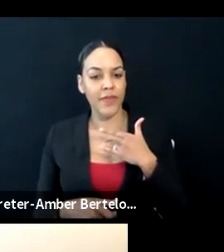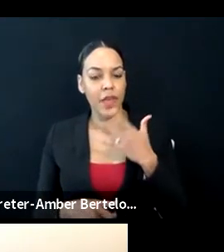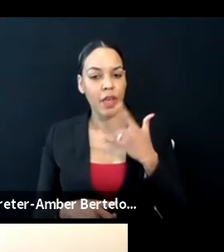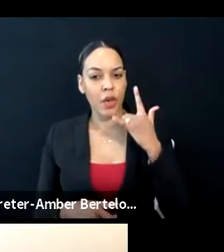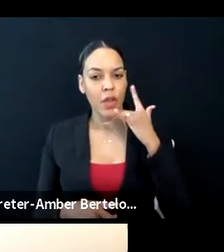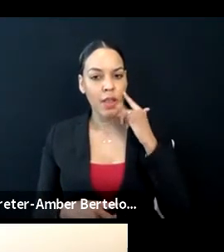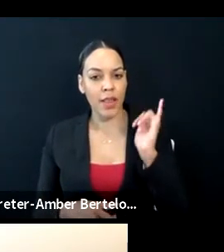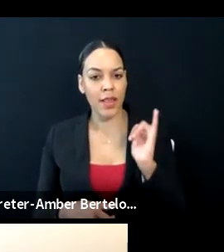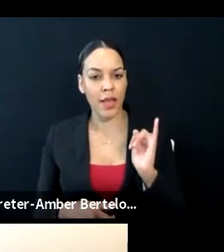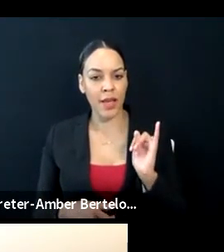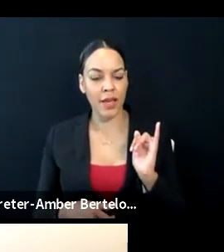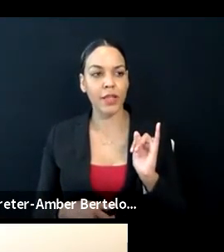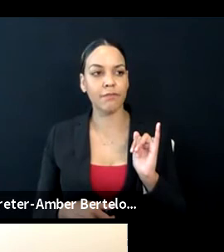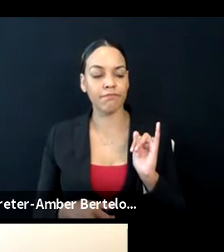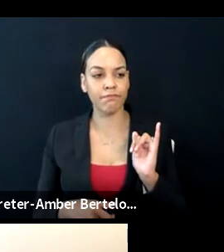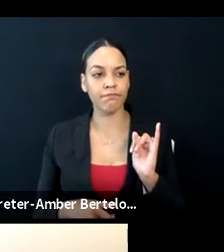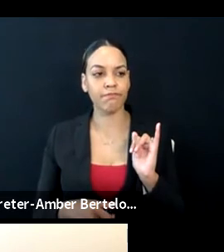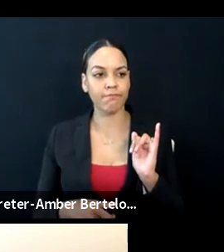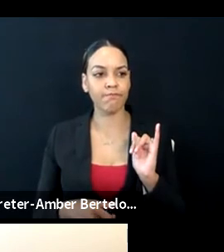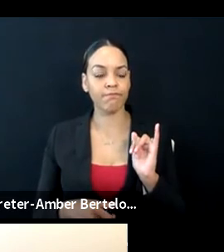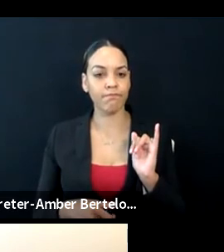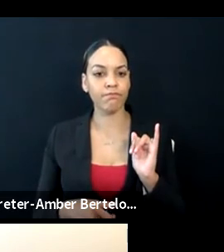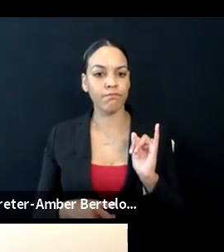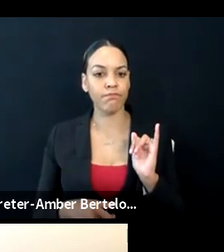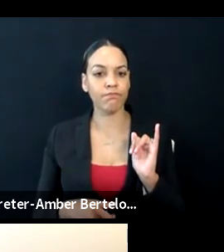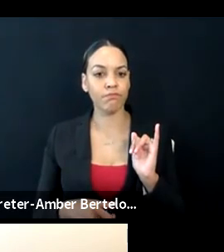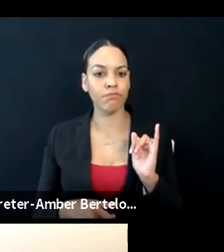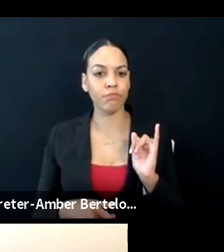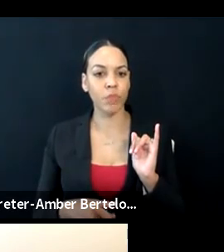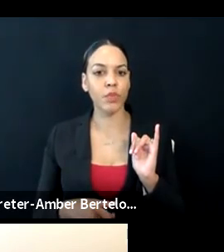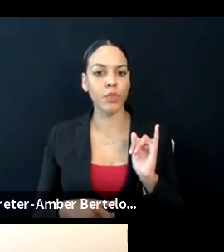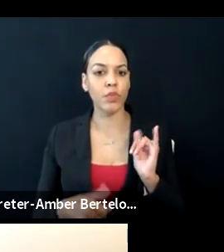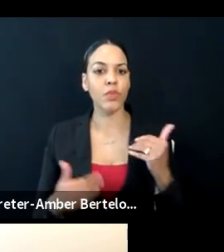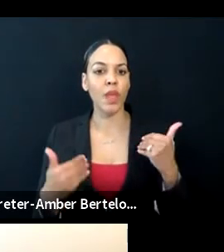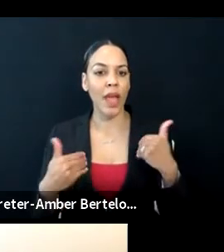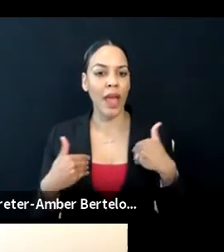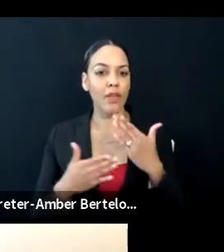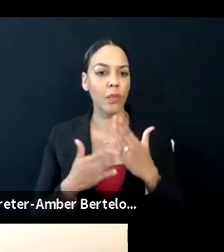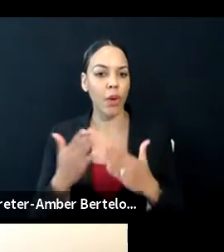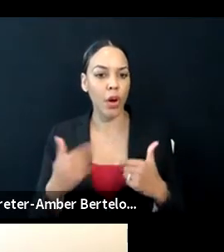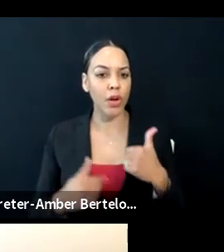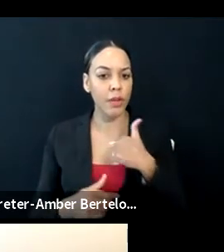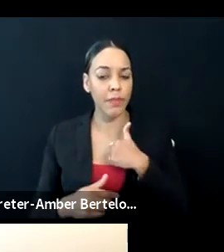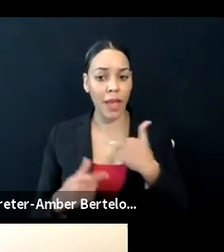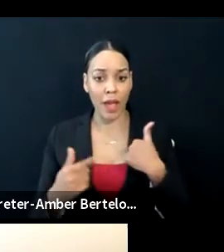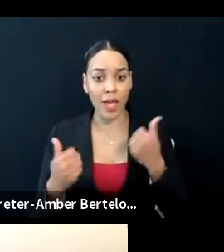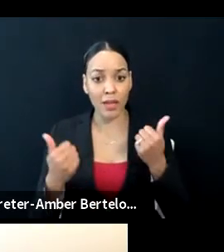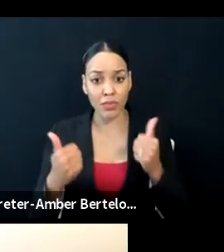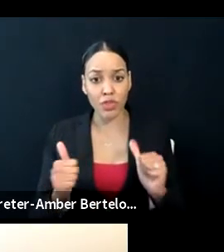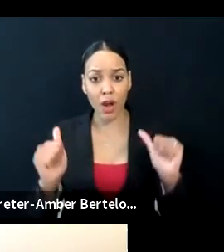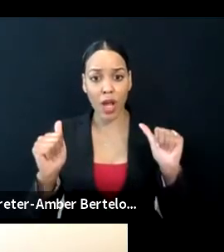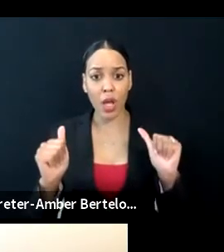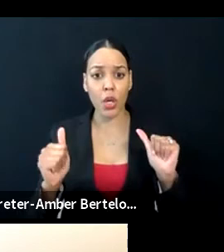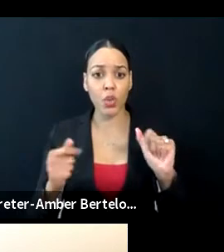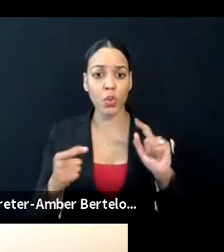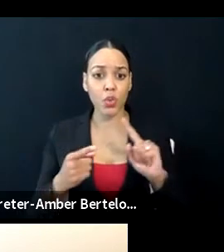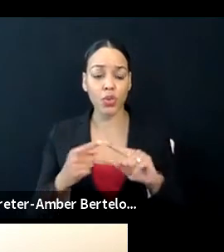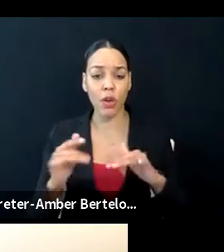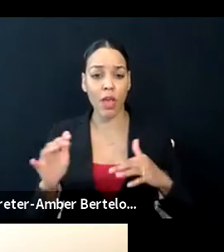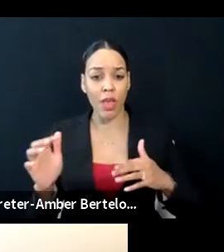you know, there is this piece of me that's like, I'm trying to kind of, you know, catch